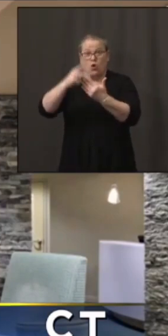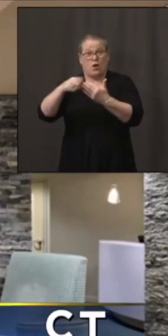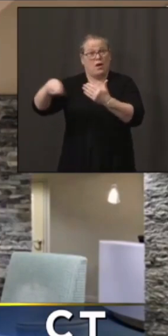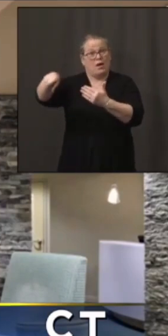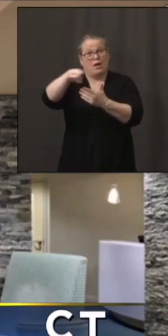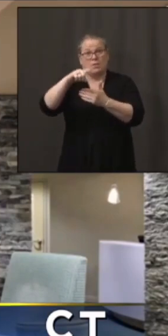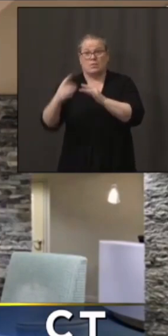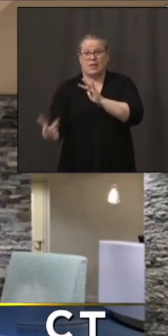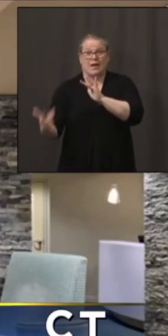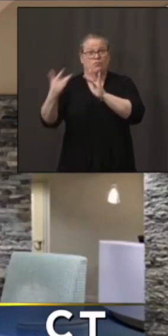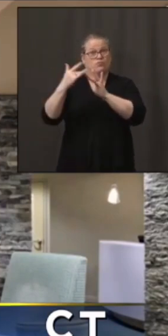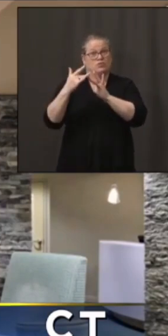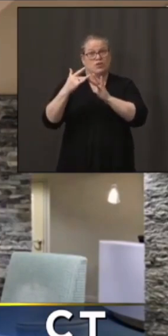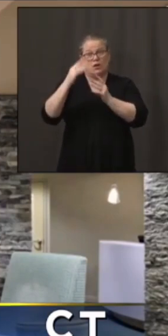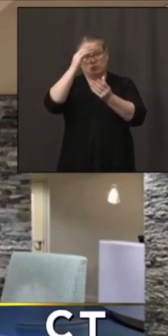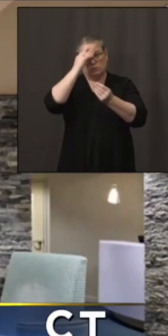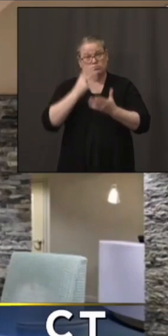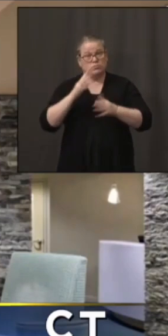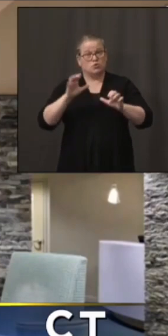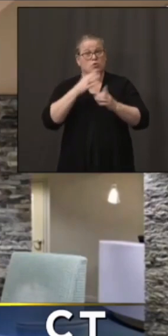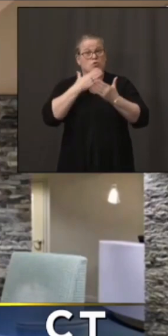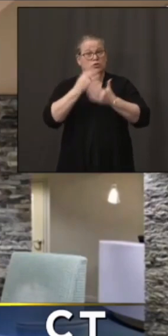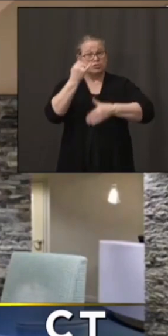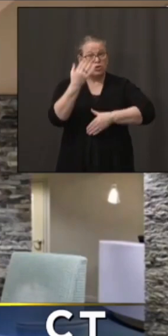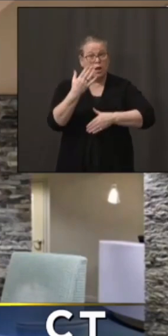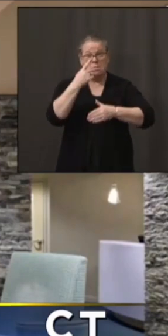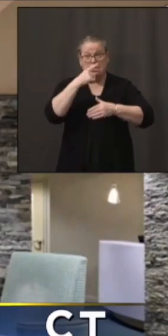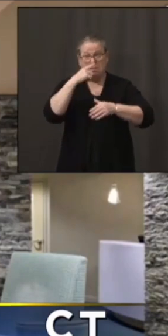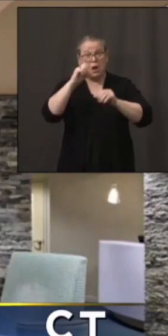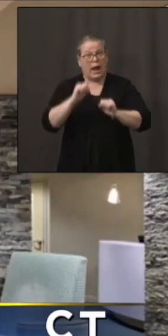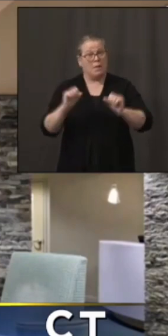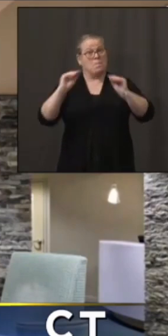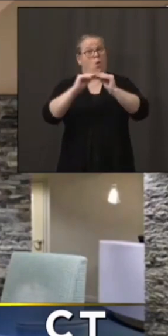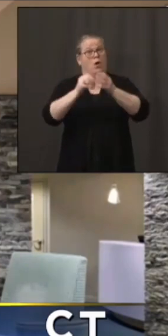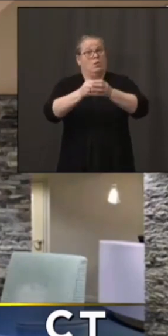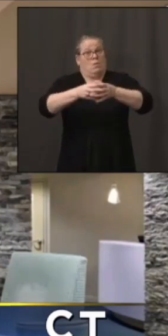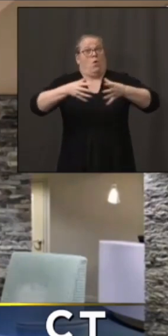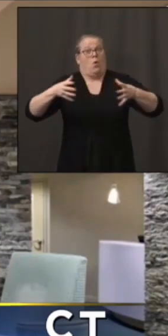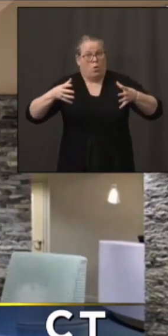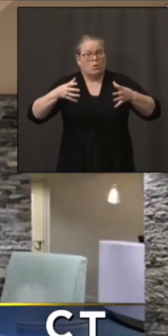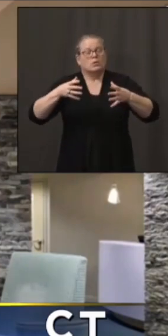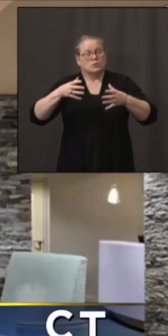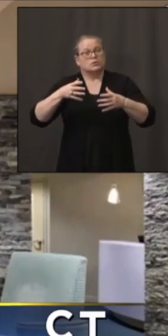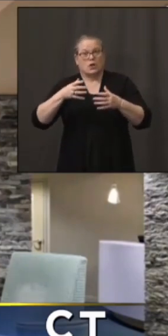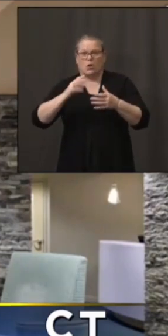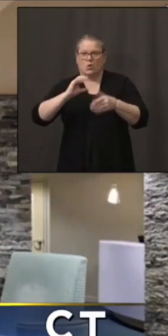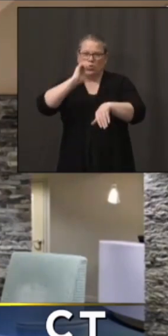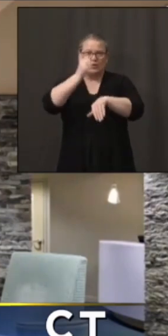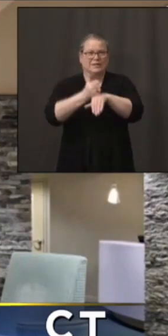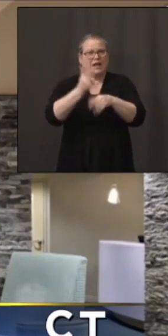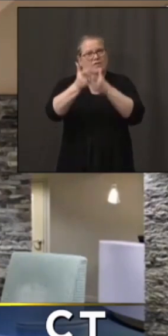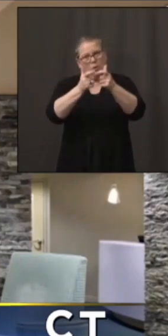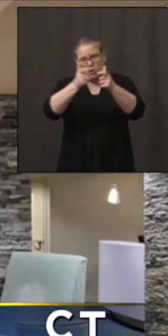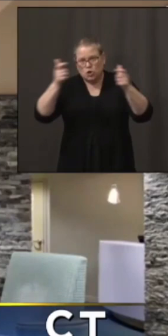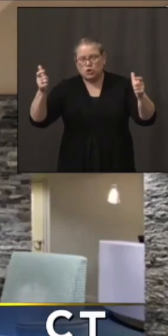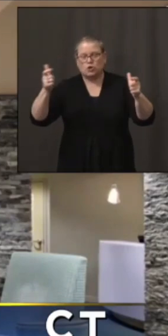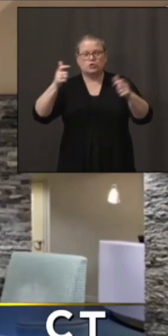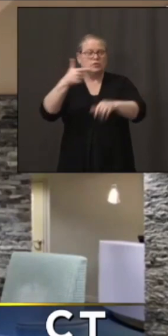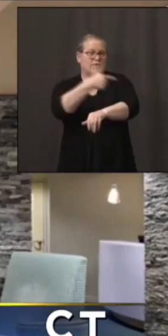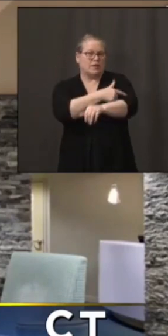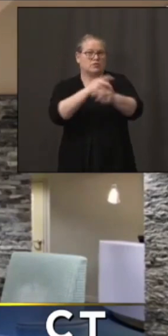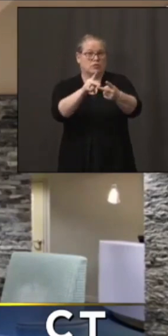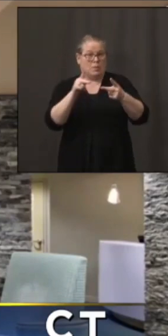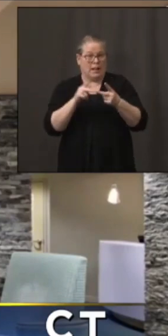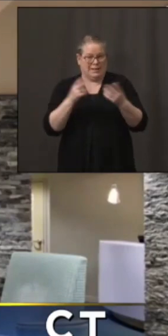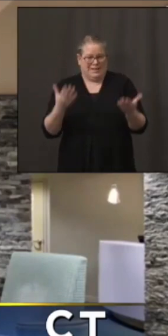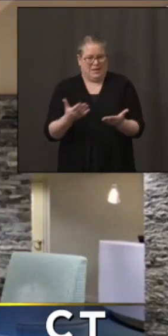to us and said, you're doing a good job. Can you create even more capacity? So we have a mass vaccination site here on campus.